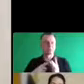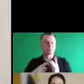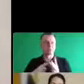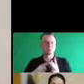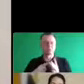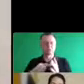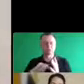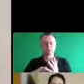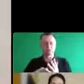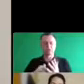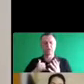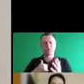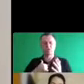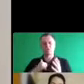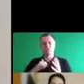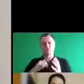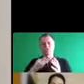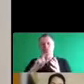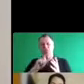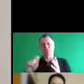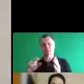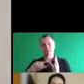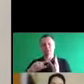in Ethiopian literature.